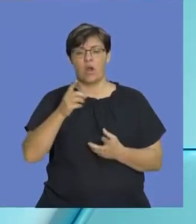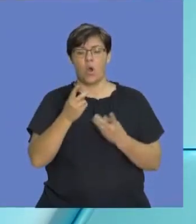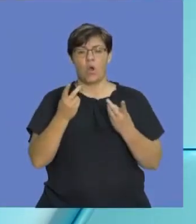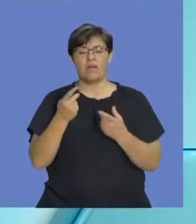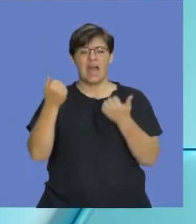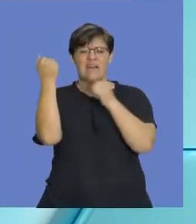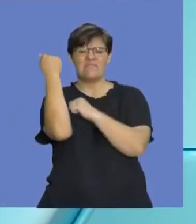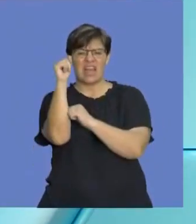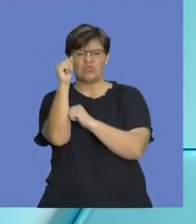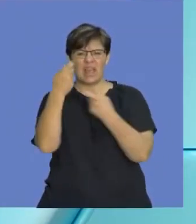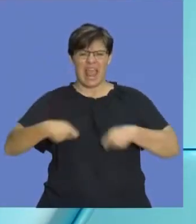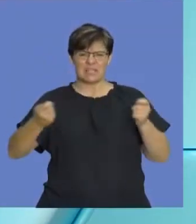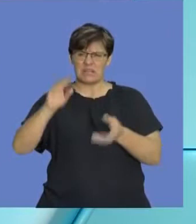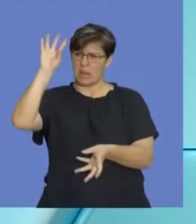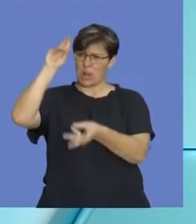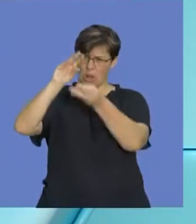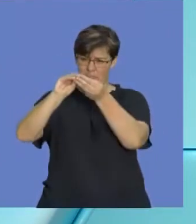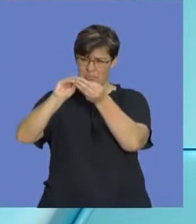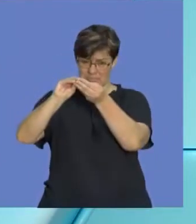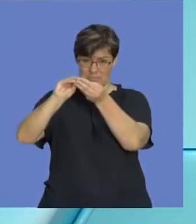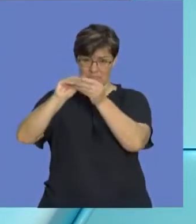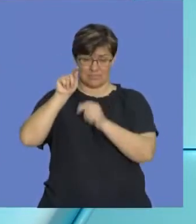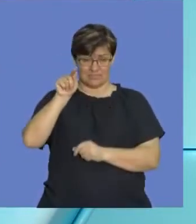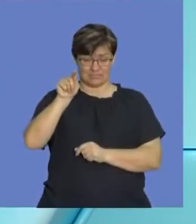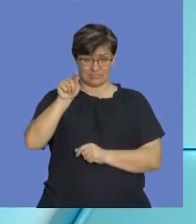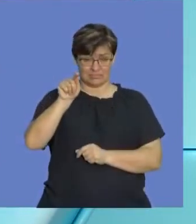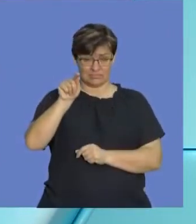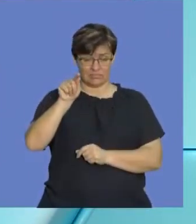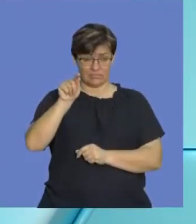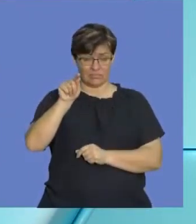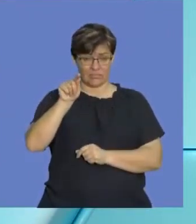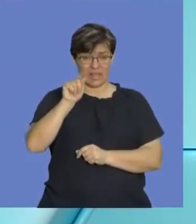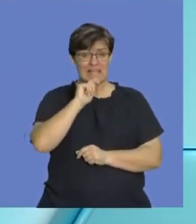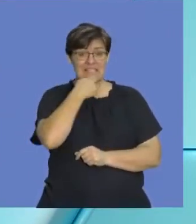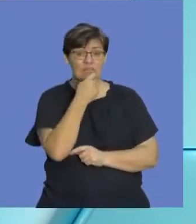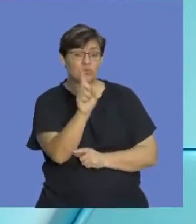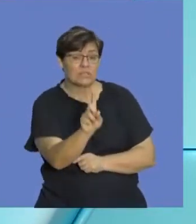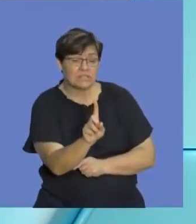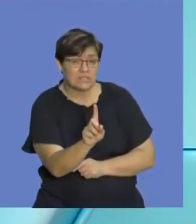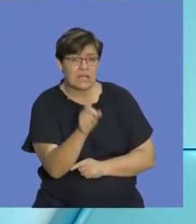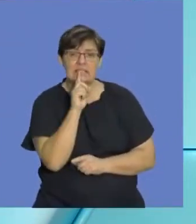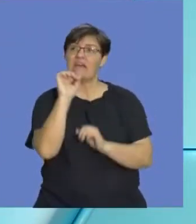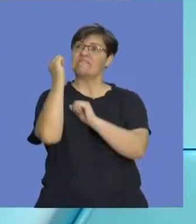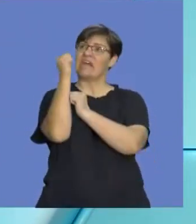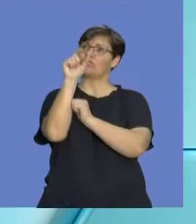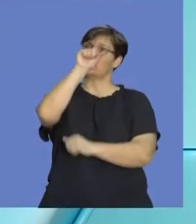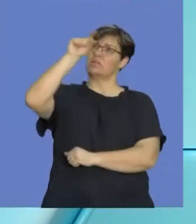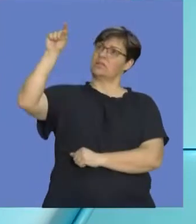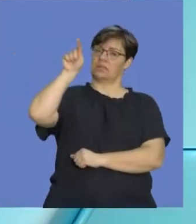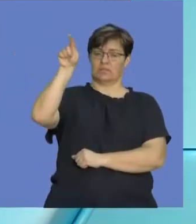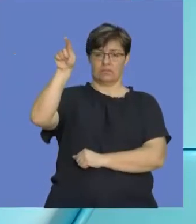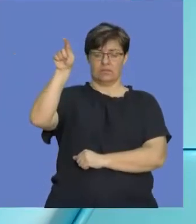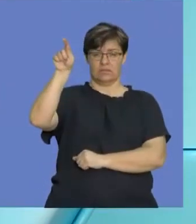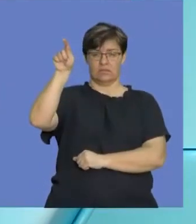factory expenses. Now the secret here, guys, is the moment you see the word factory, you know